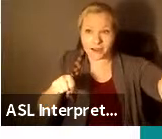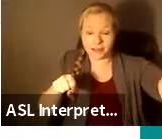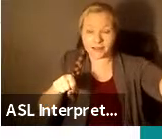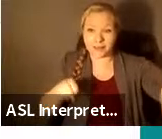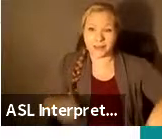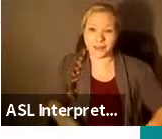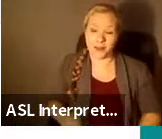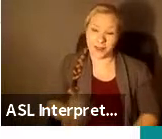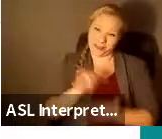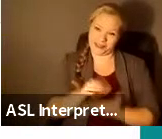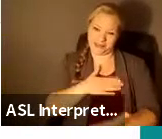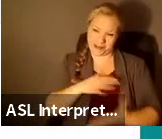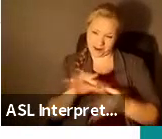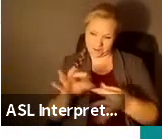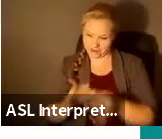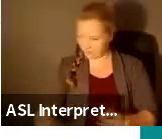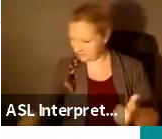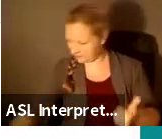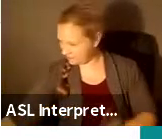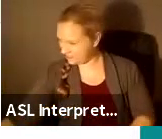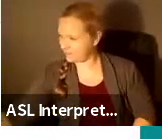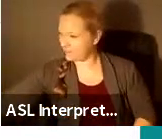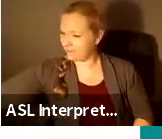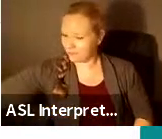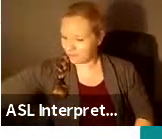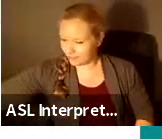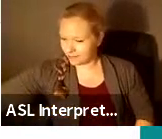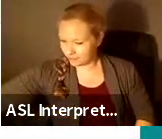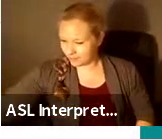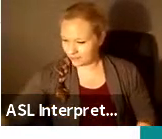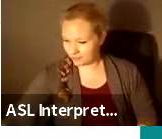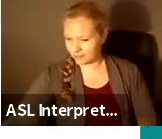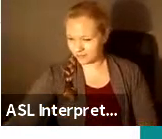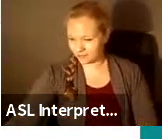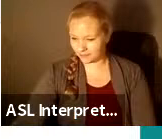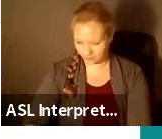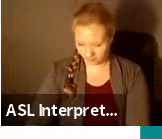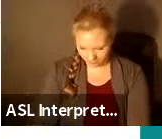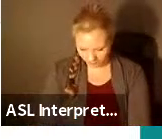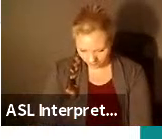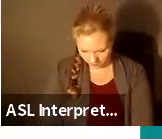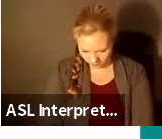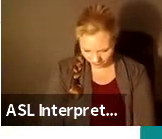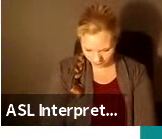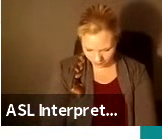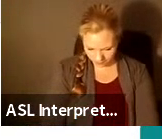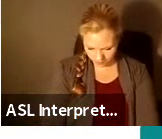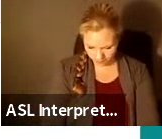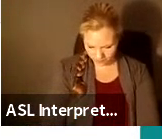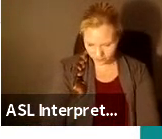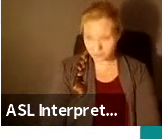End of my comment. Great comments. Thank you. Thanks, Marlon. Thanks, Marlon.